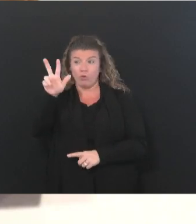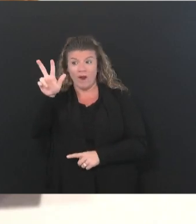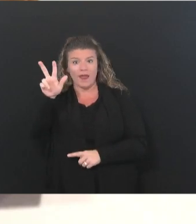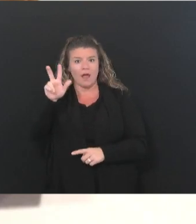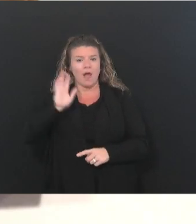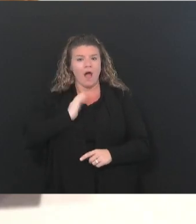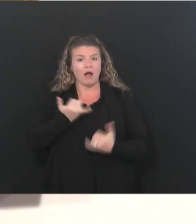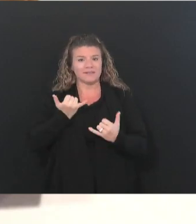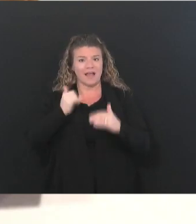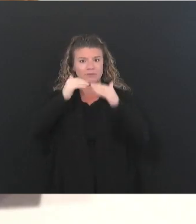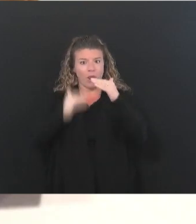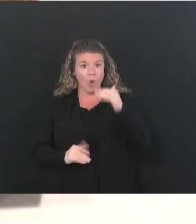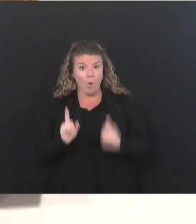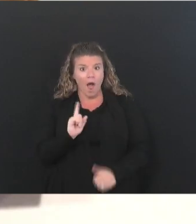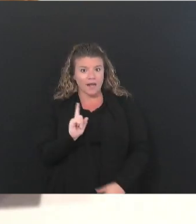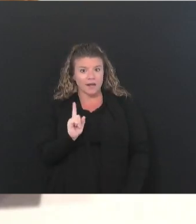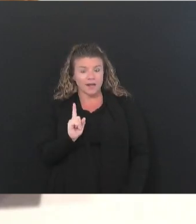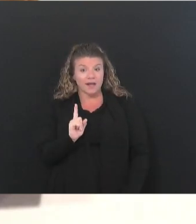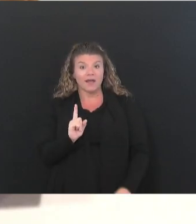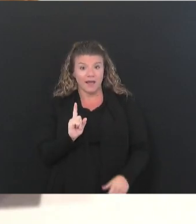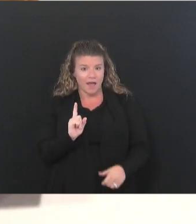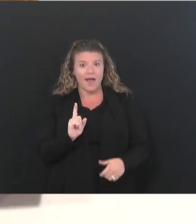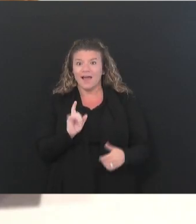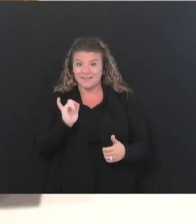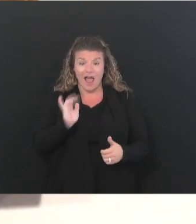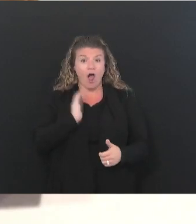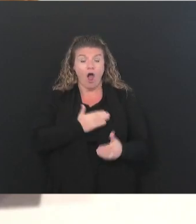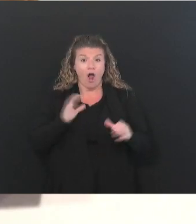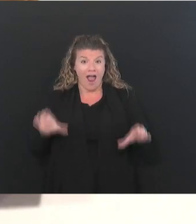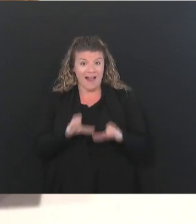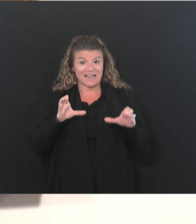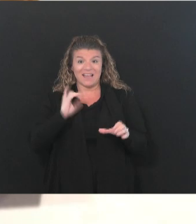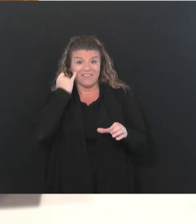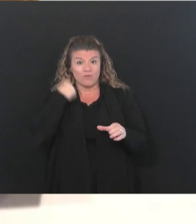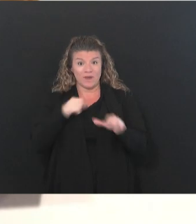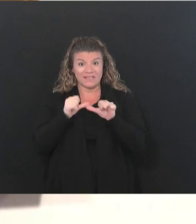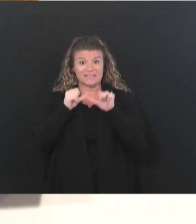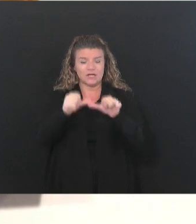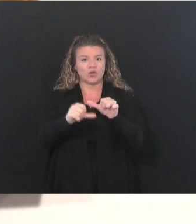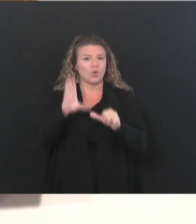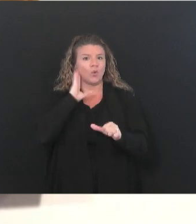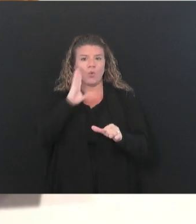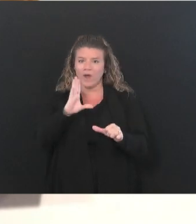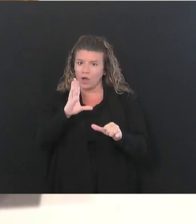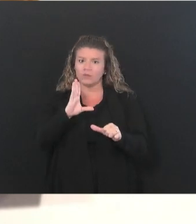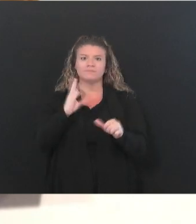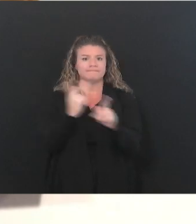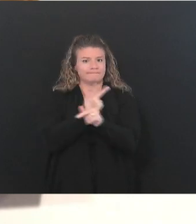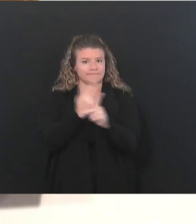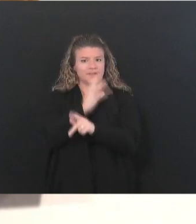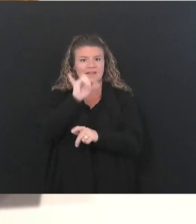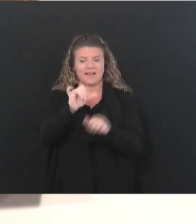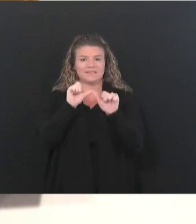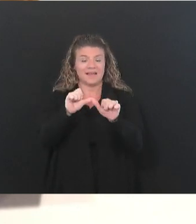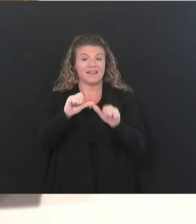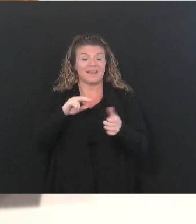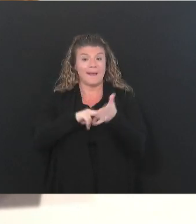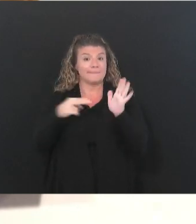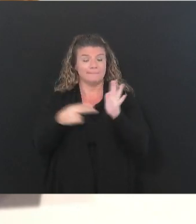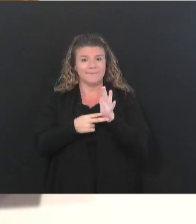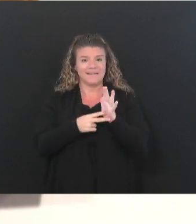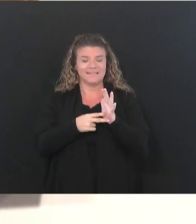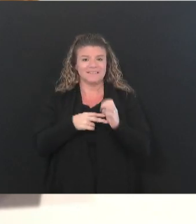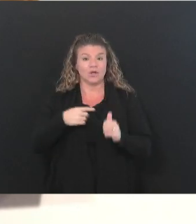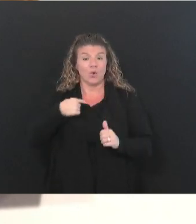1, which is what I believe that these activities will allow us to do, then we starve off the virus and the